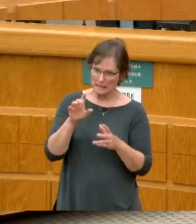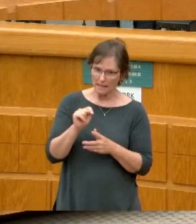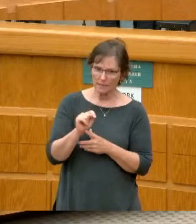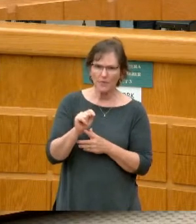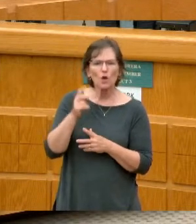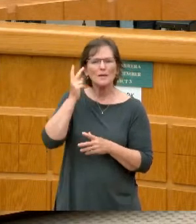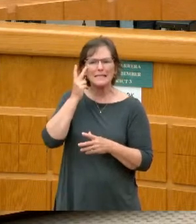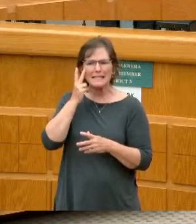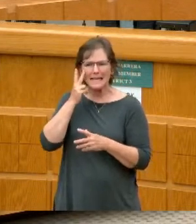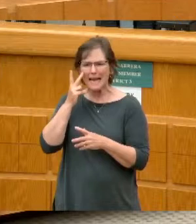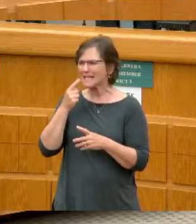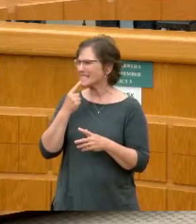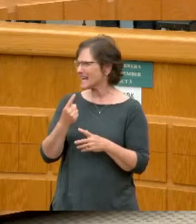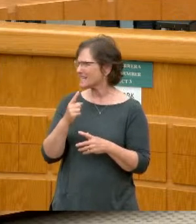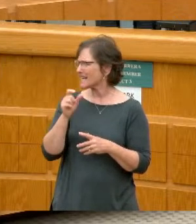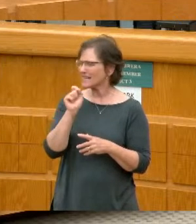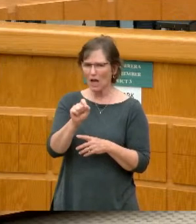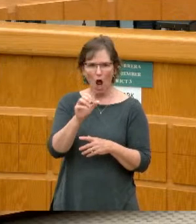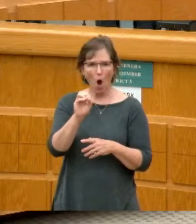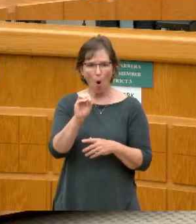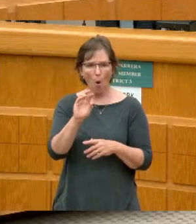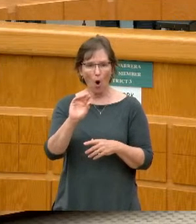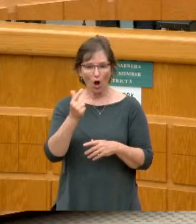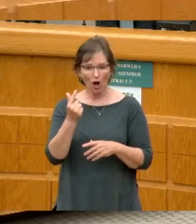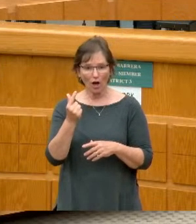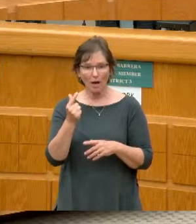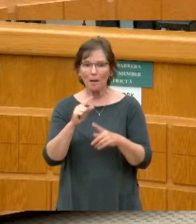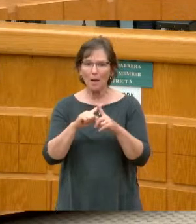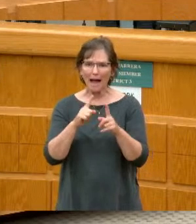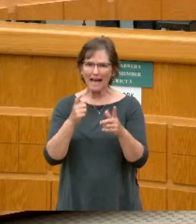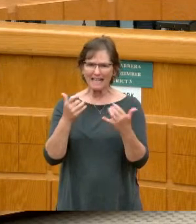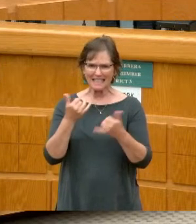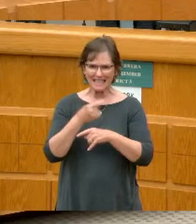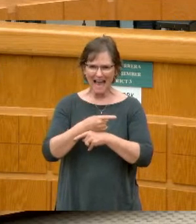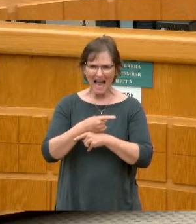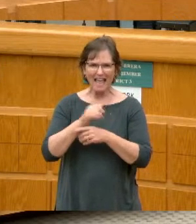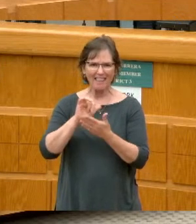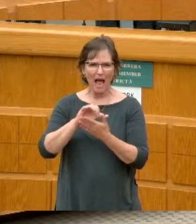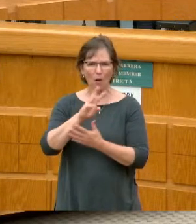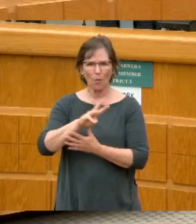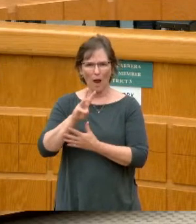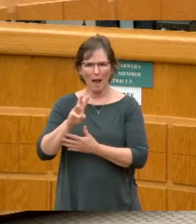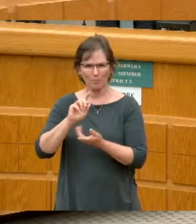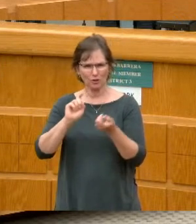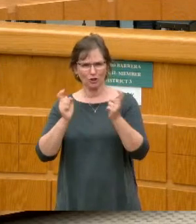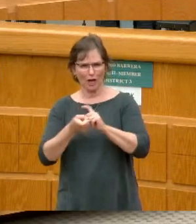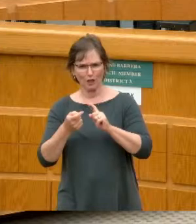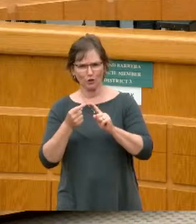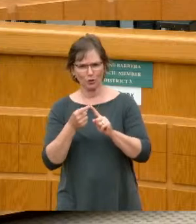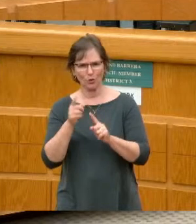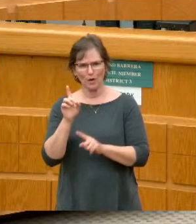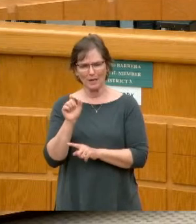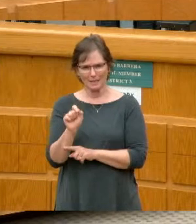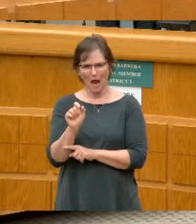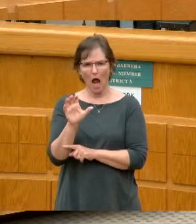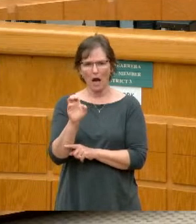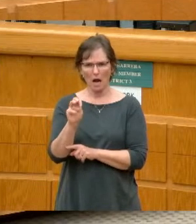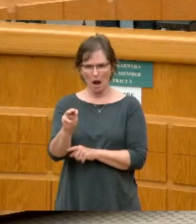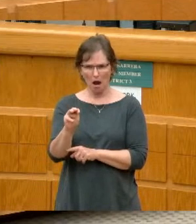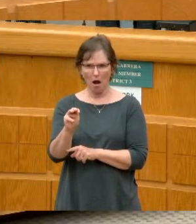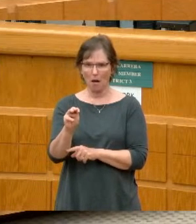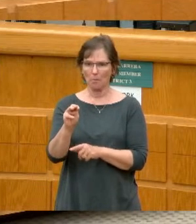our community, we want to make sure that they have a way to get help. And the COVID-19 clinic is